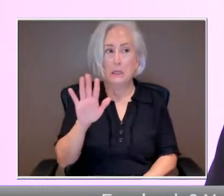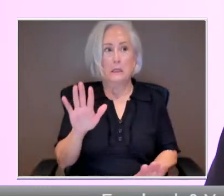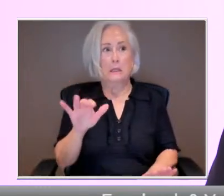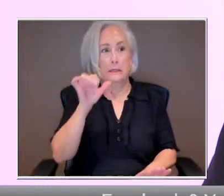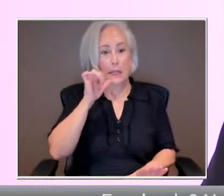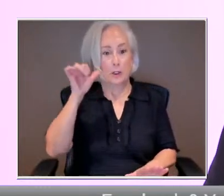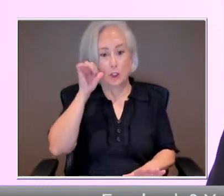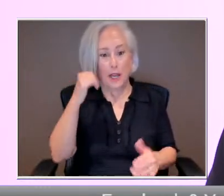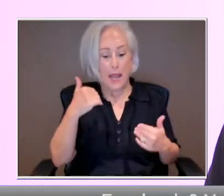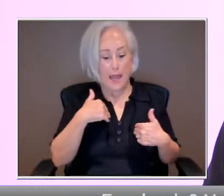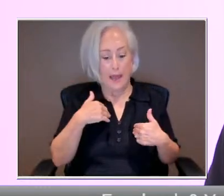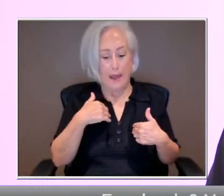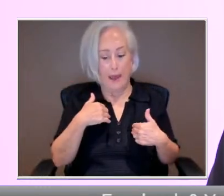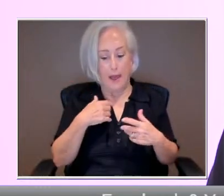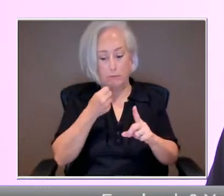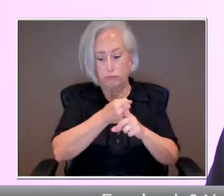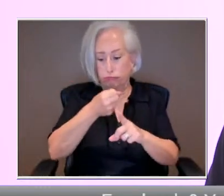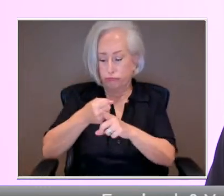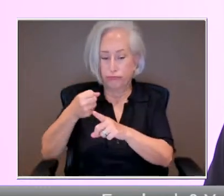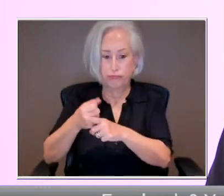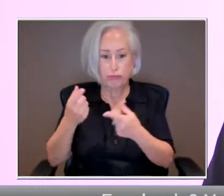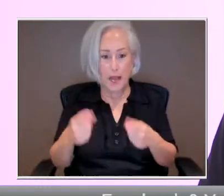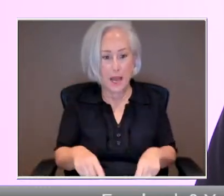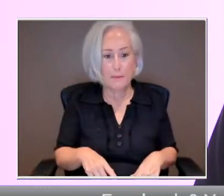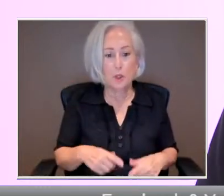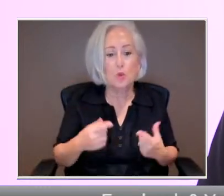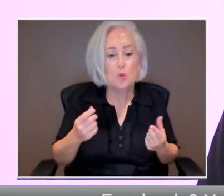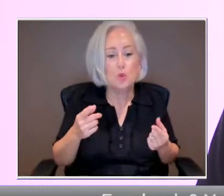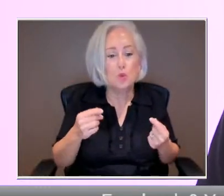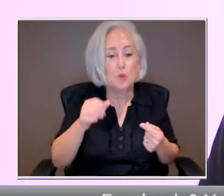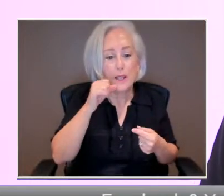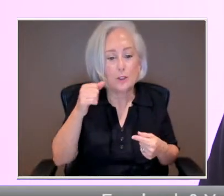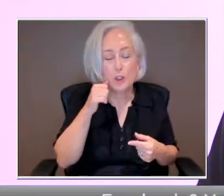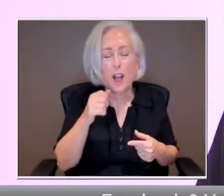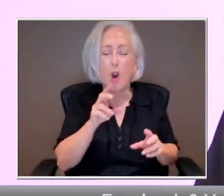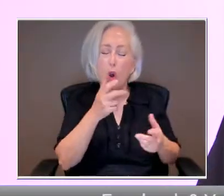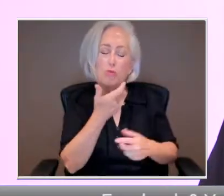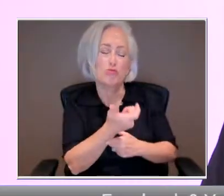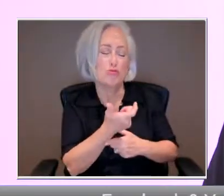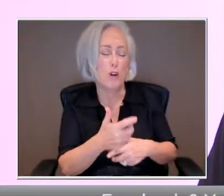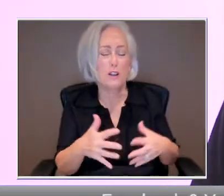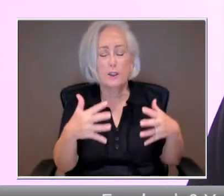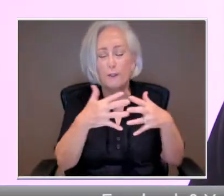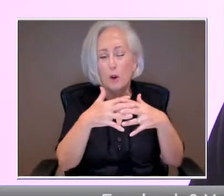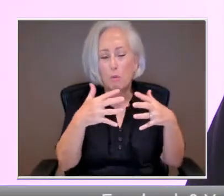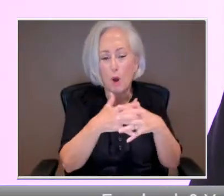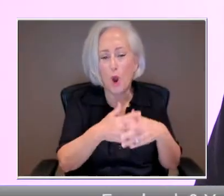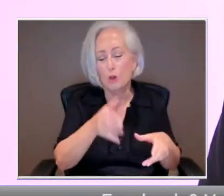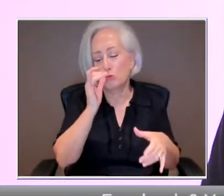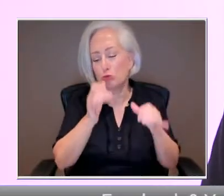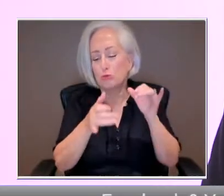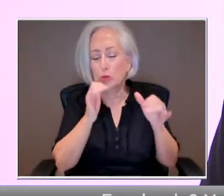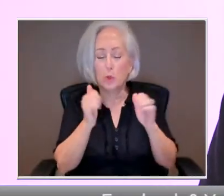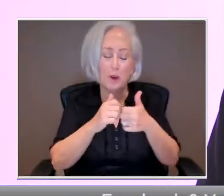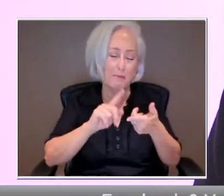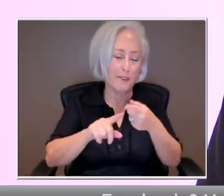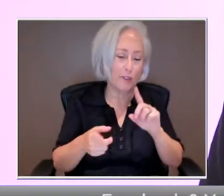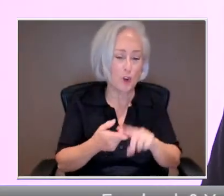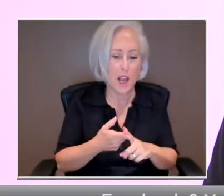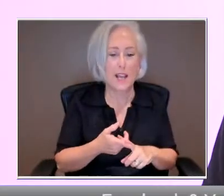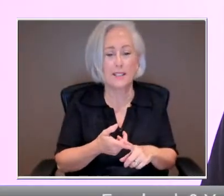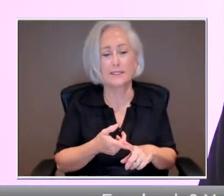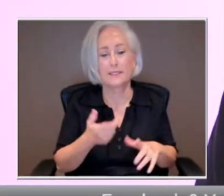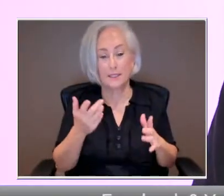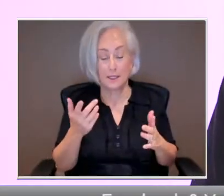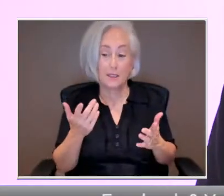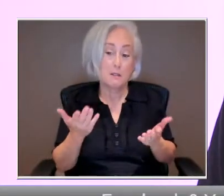yesterday? Football, you know, it's football season. You know, I had a couple drinks with my buddies. I'm like, okay, that's more than likely